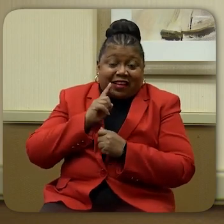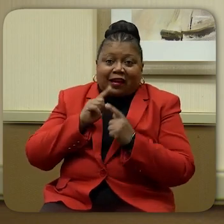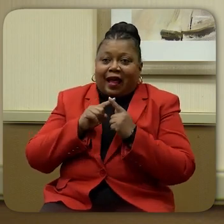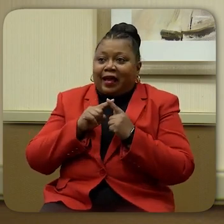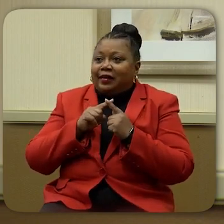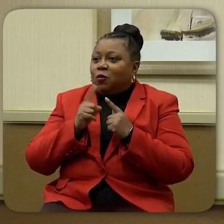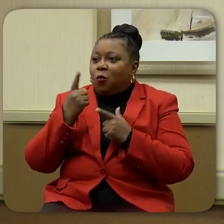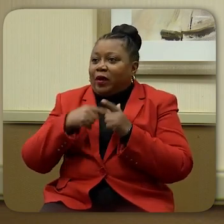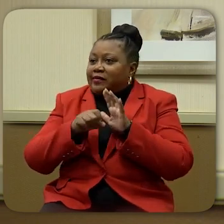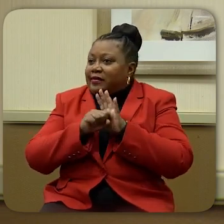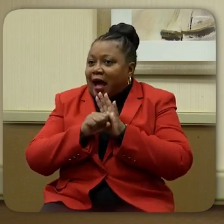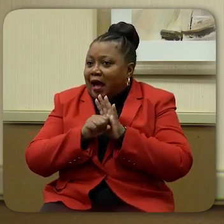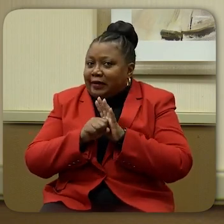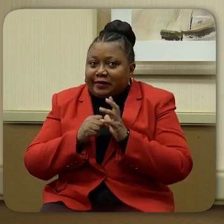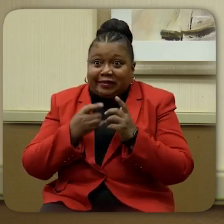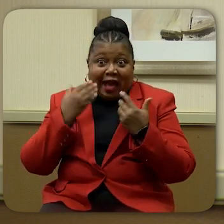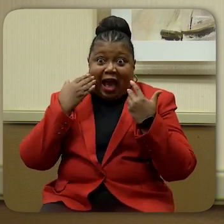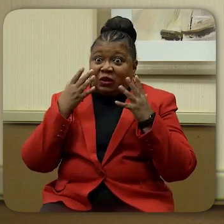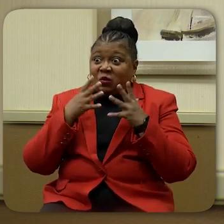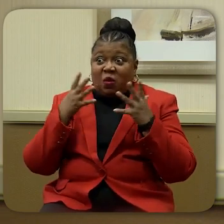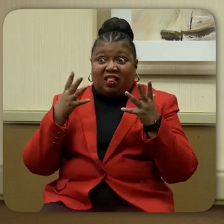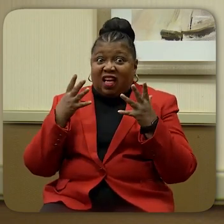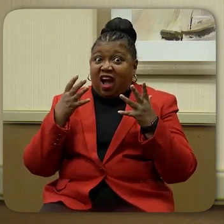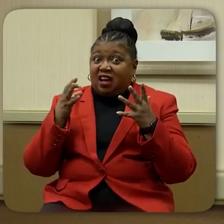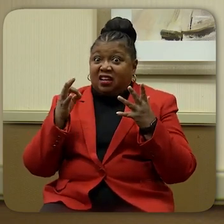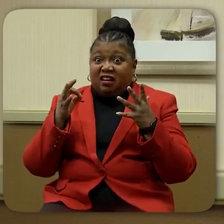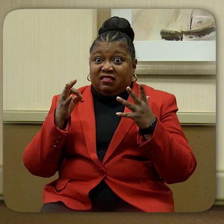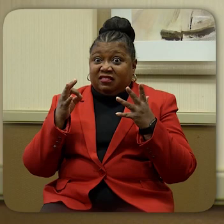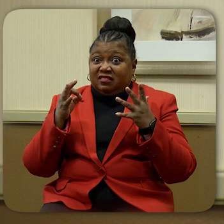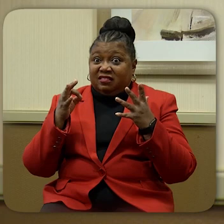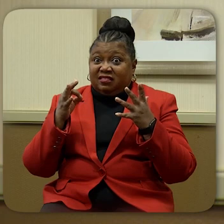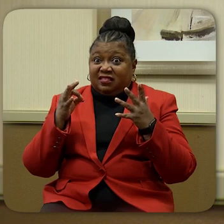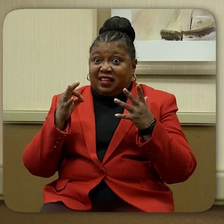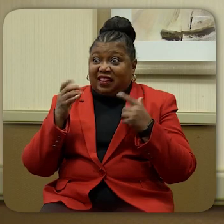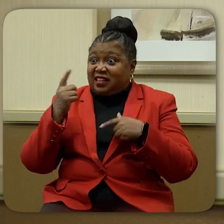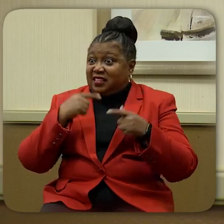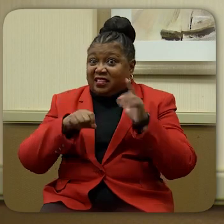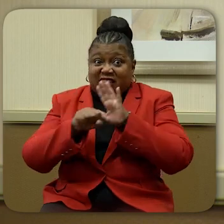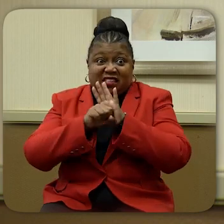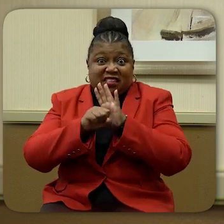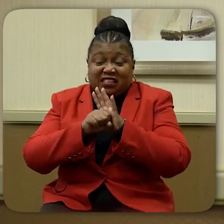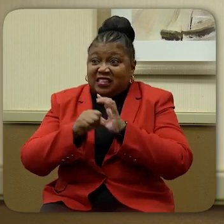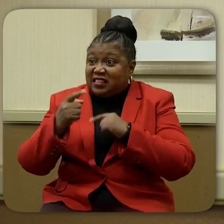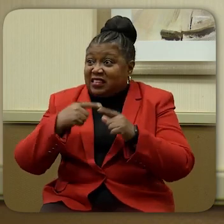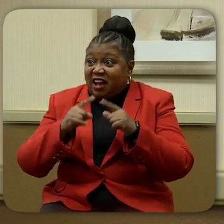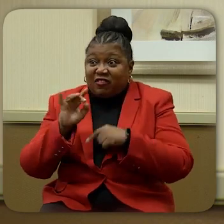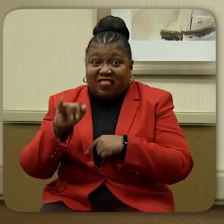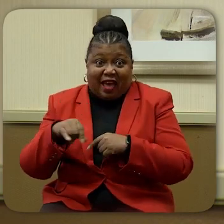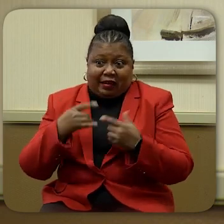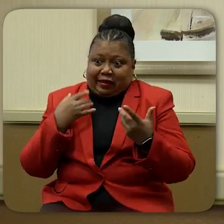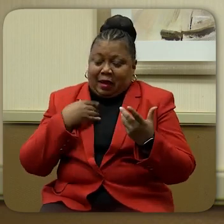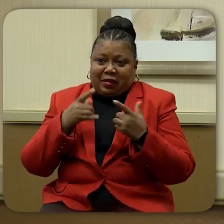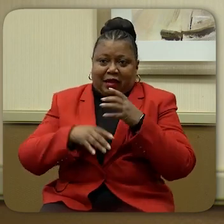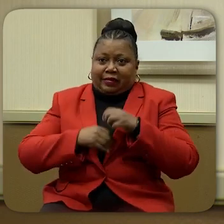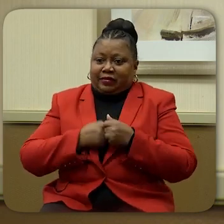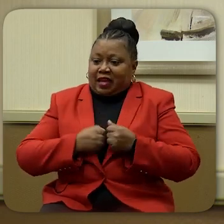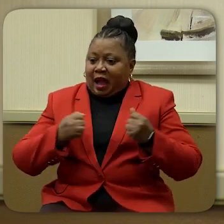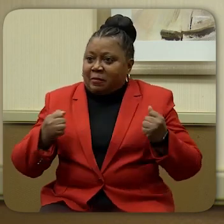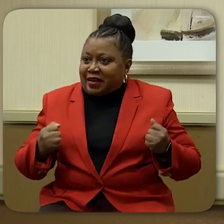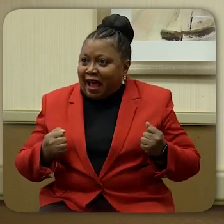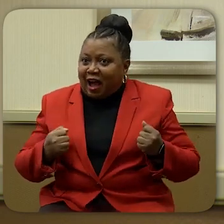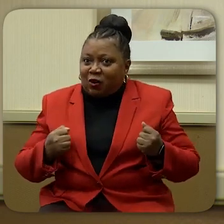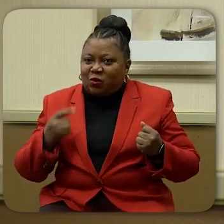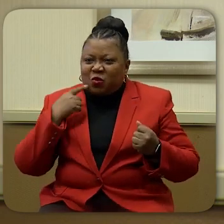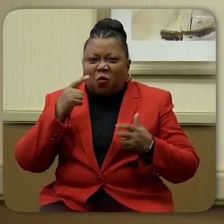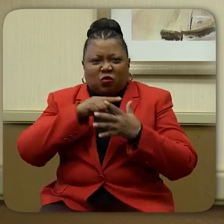the signs. I don't know a lot of the the signs for that, like coming out,